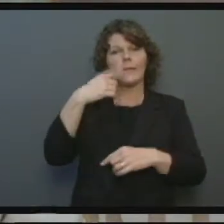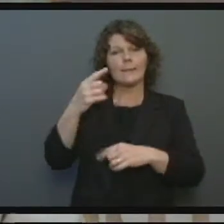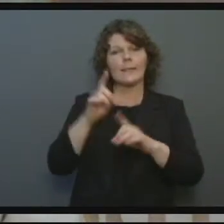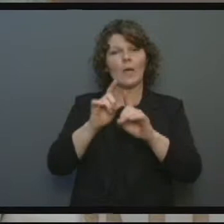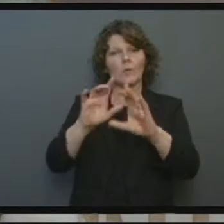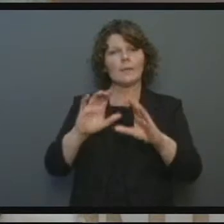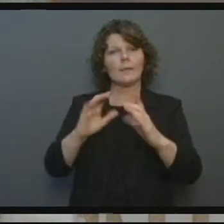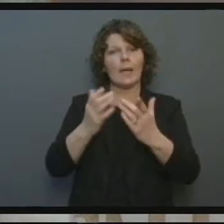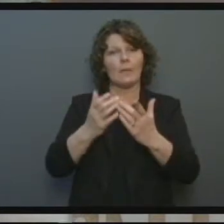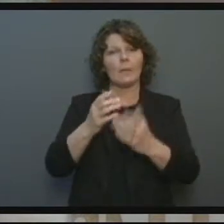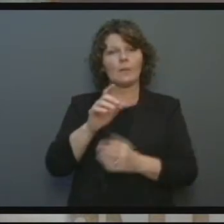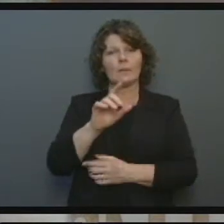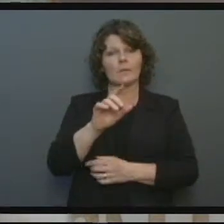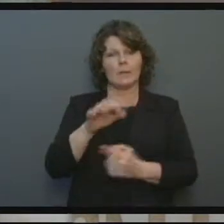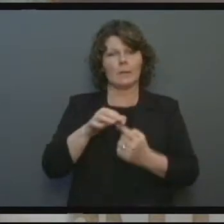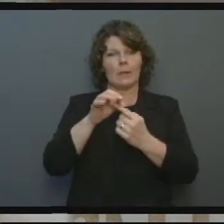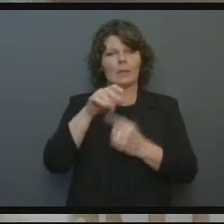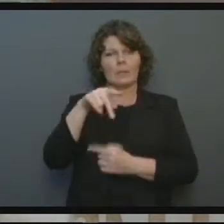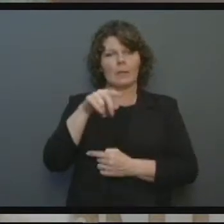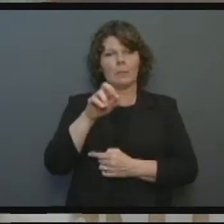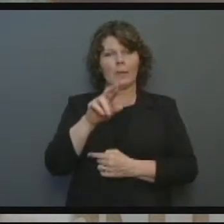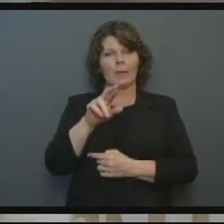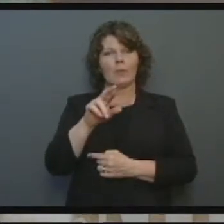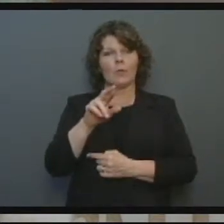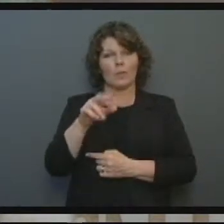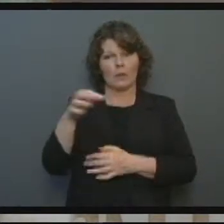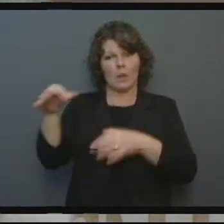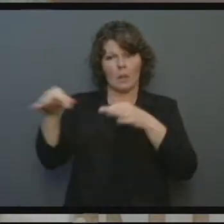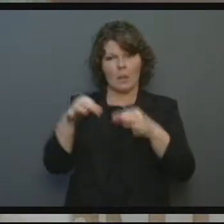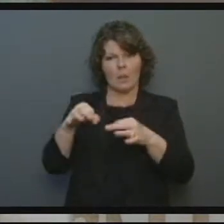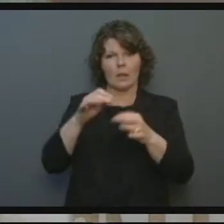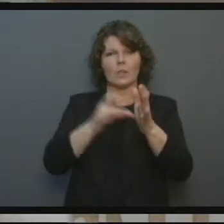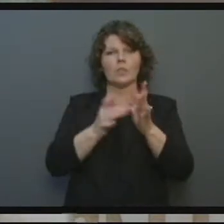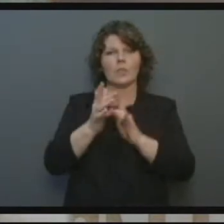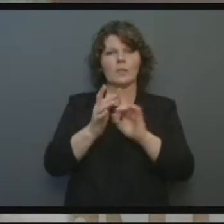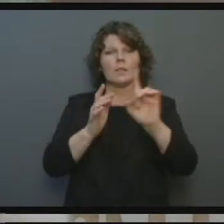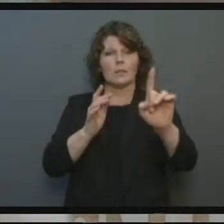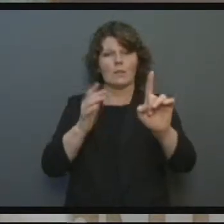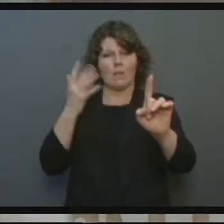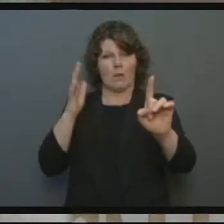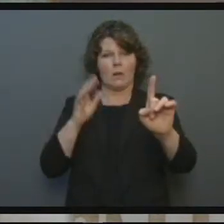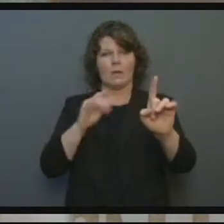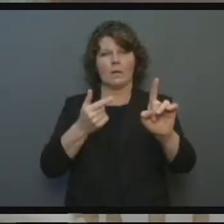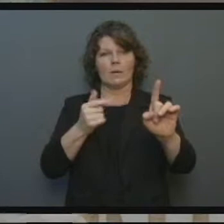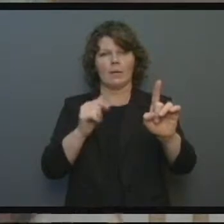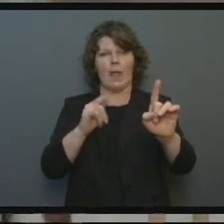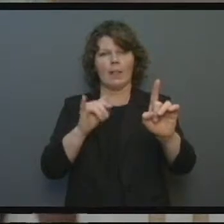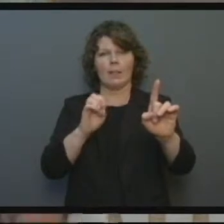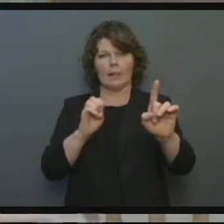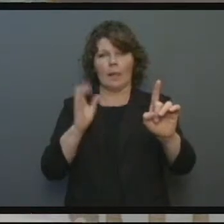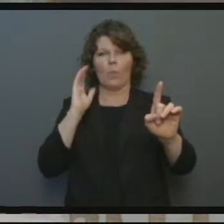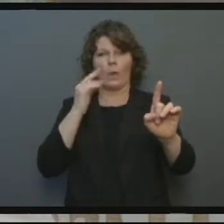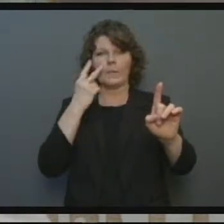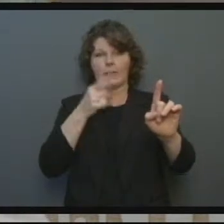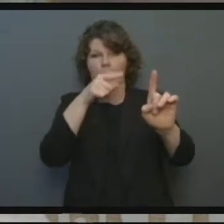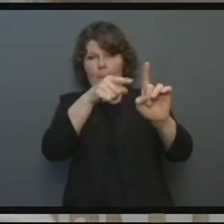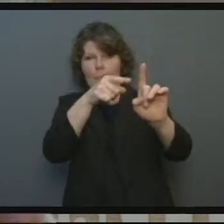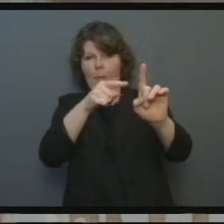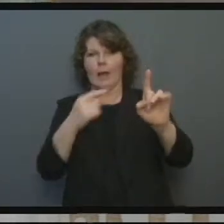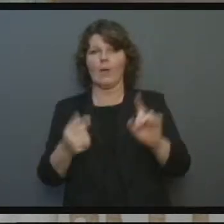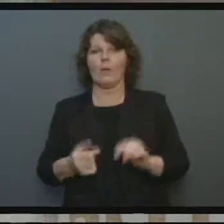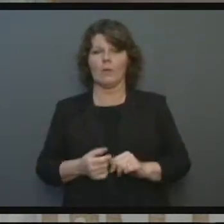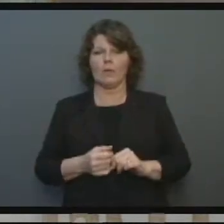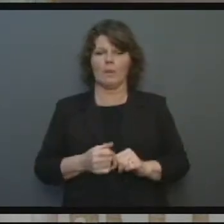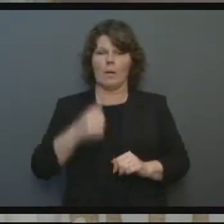especially Peter, that Jesus goes before you into Galilee, and there you will see him. Now what do the women do? Well,